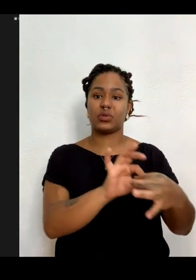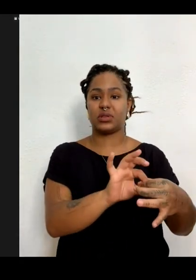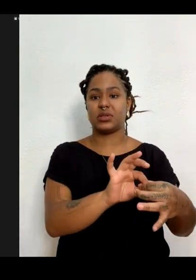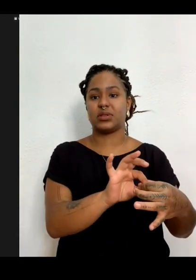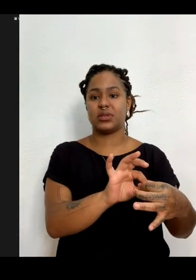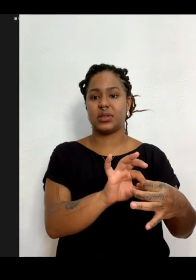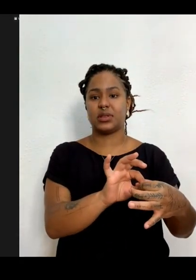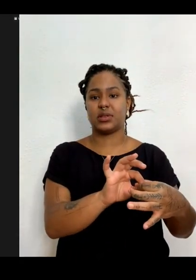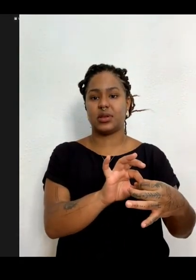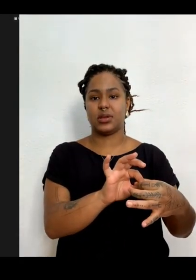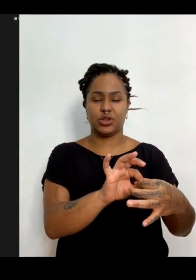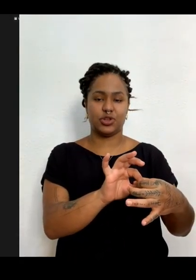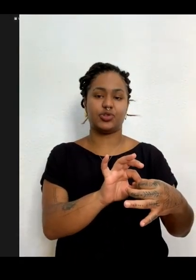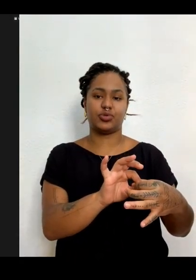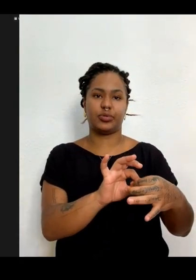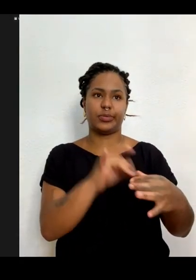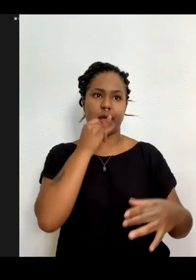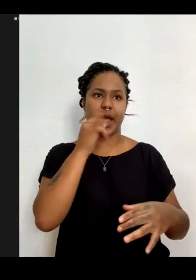foreign